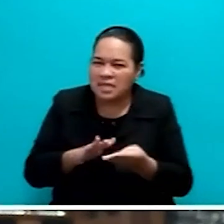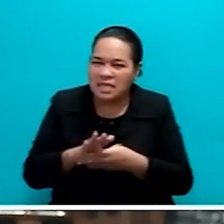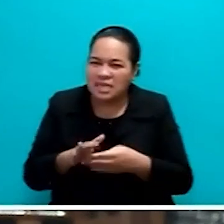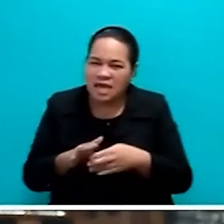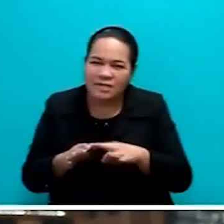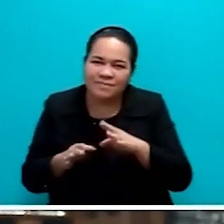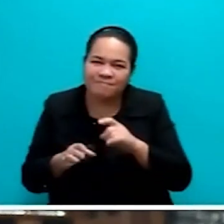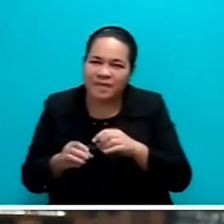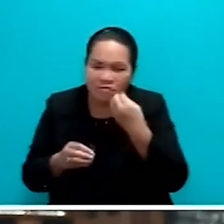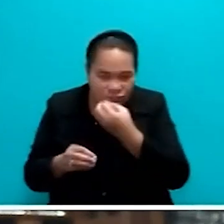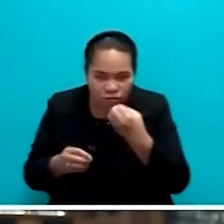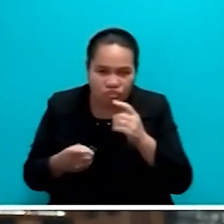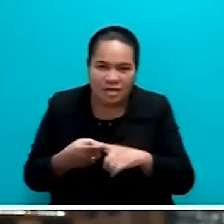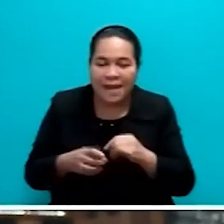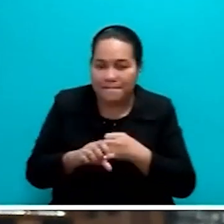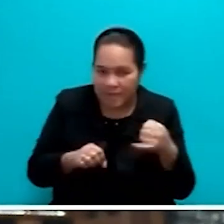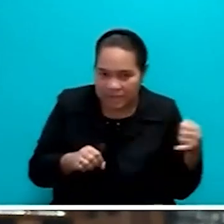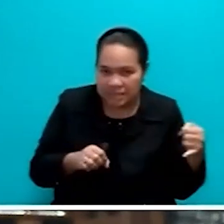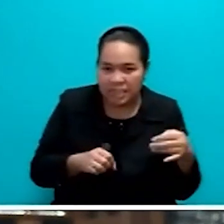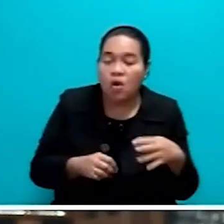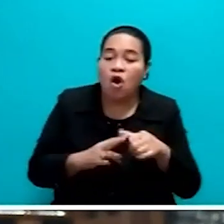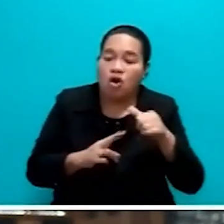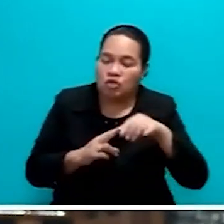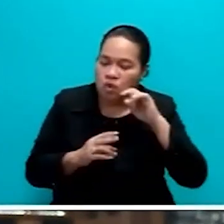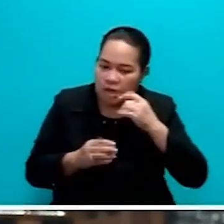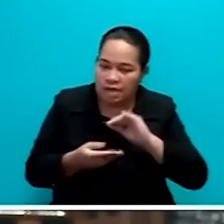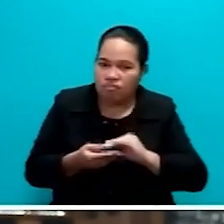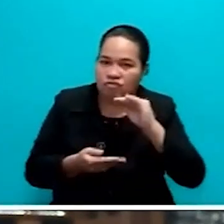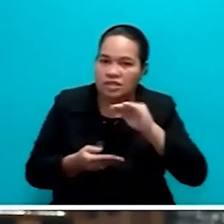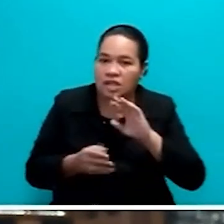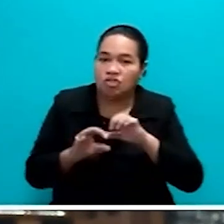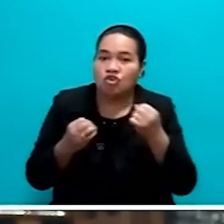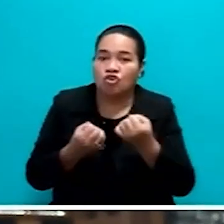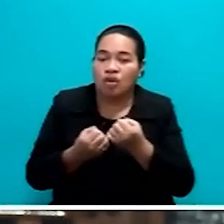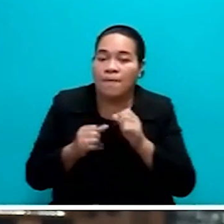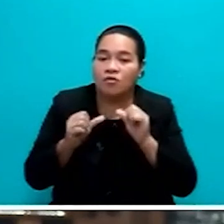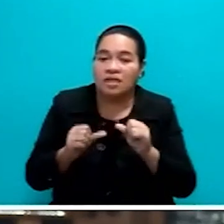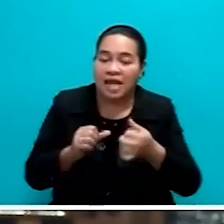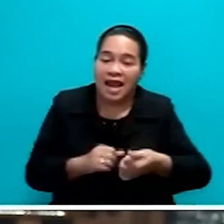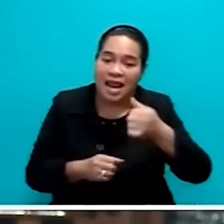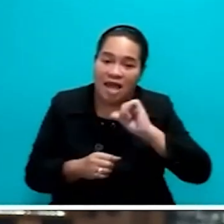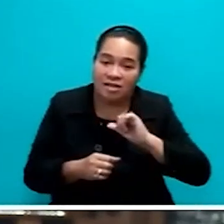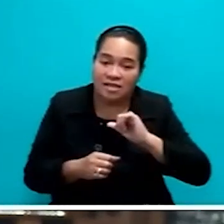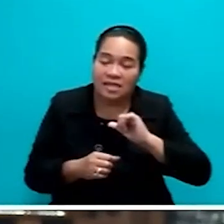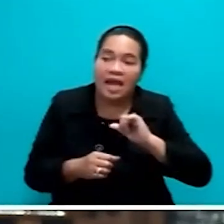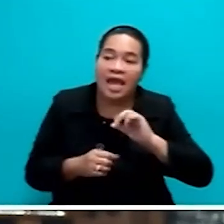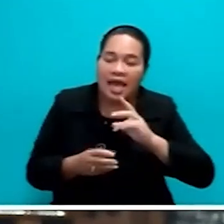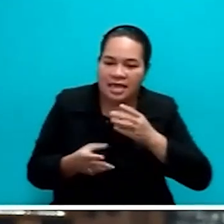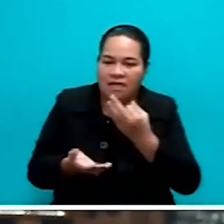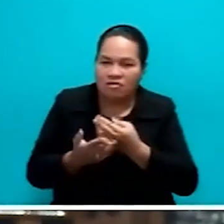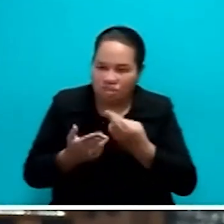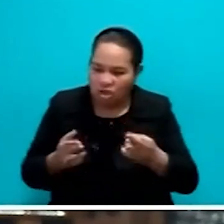We also increased social protection allowances and directed resources to the agriculture